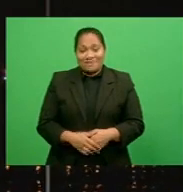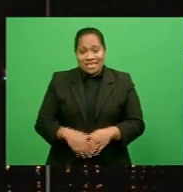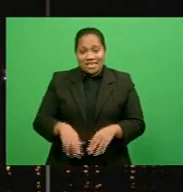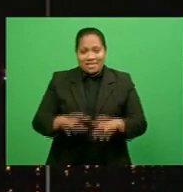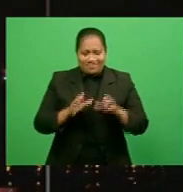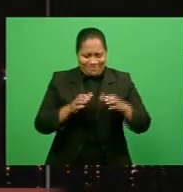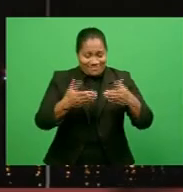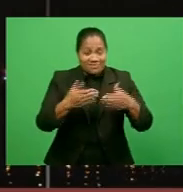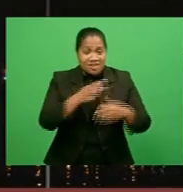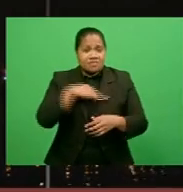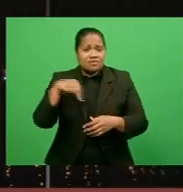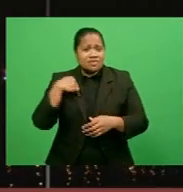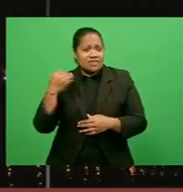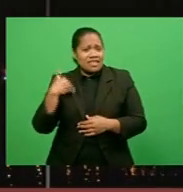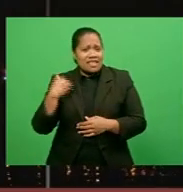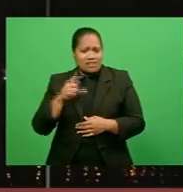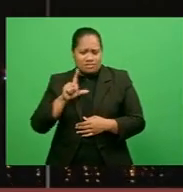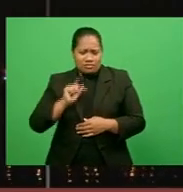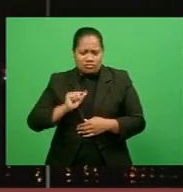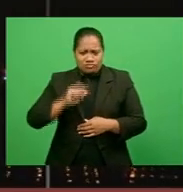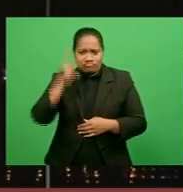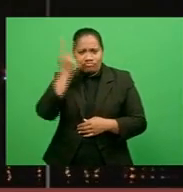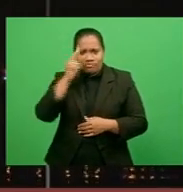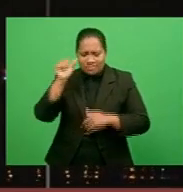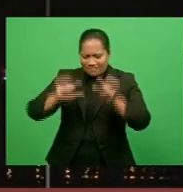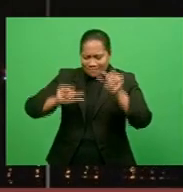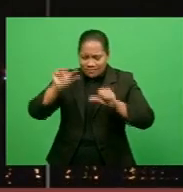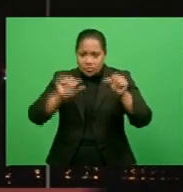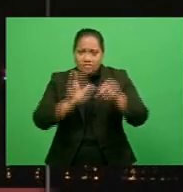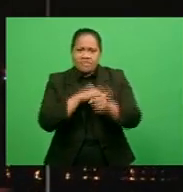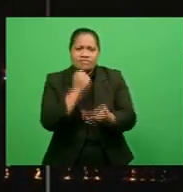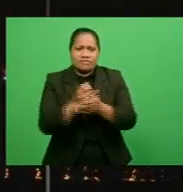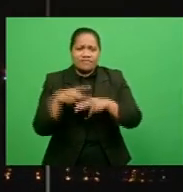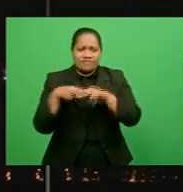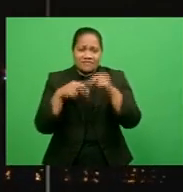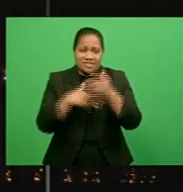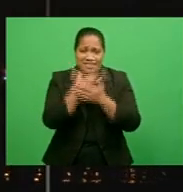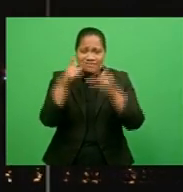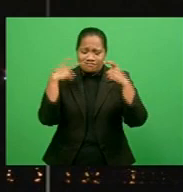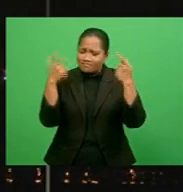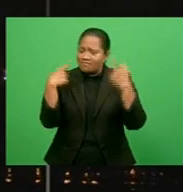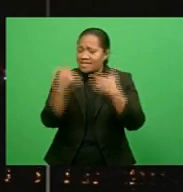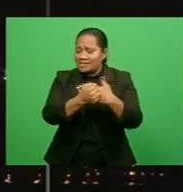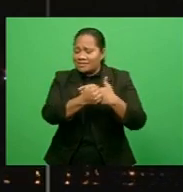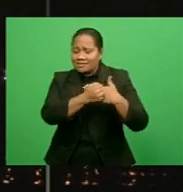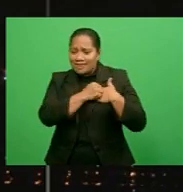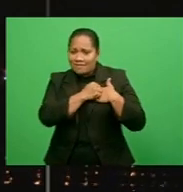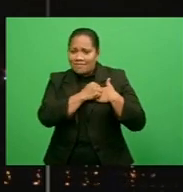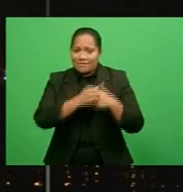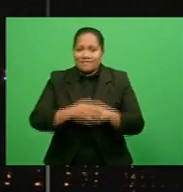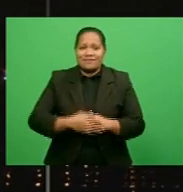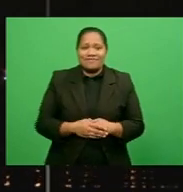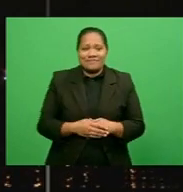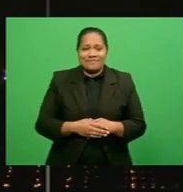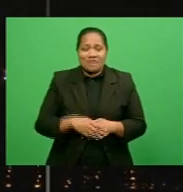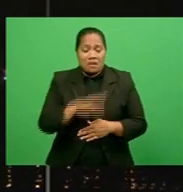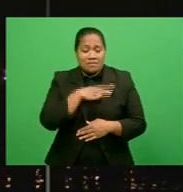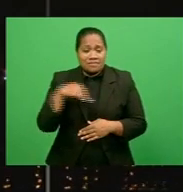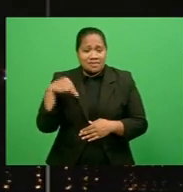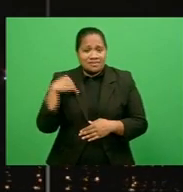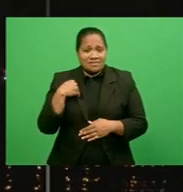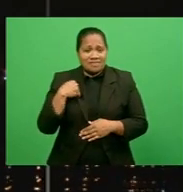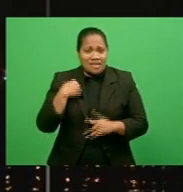Teams from the Ministry of Health are conducting risk assessments to ensure Fiji Day celebrations are safe to host or attend. Minister